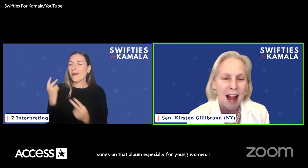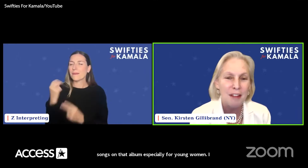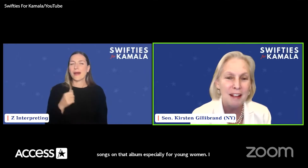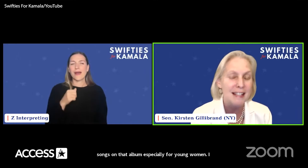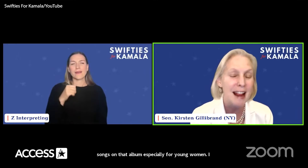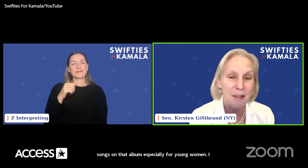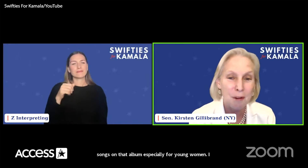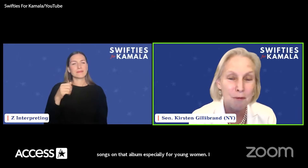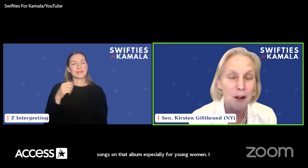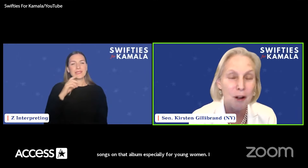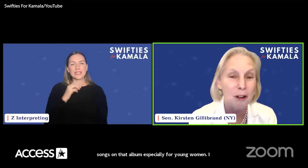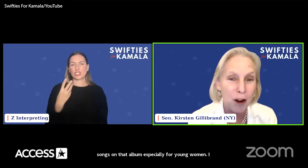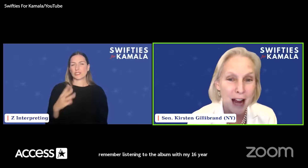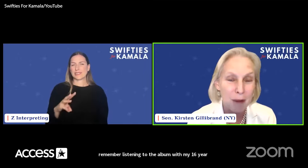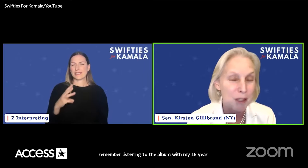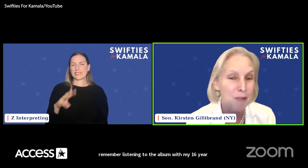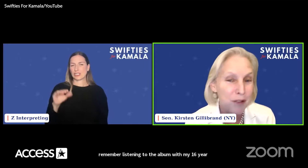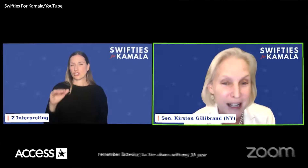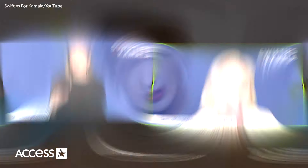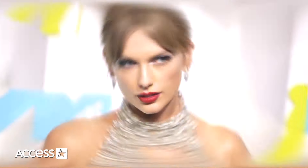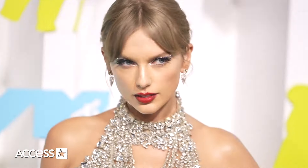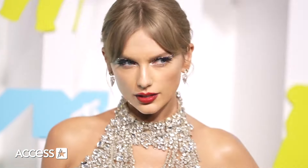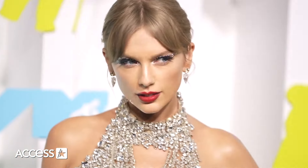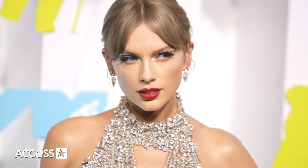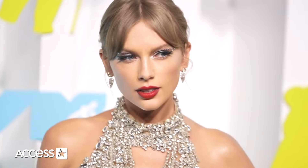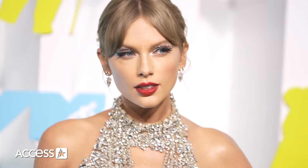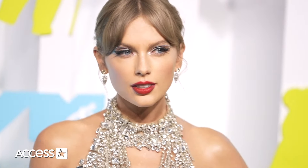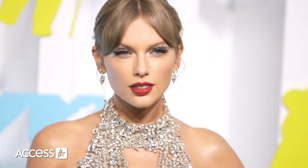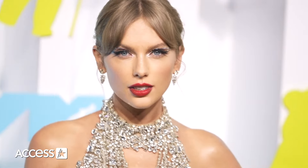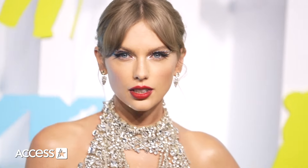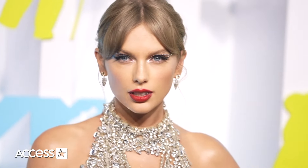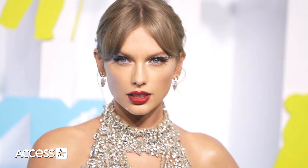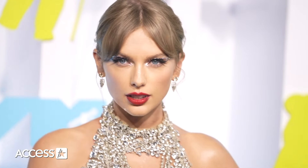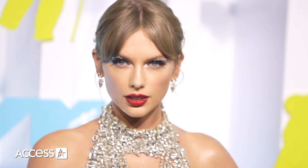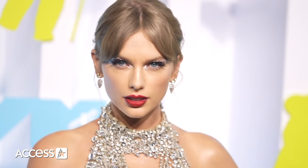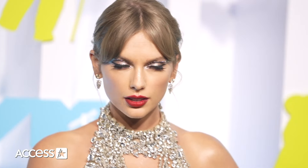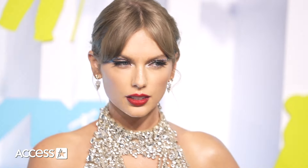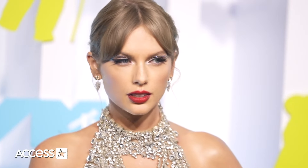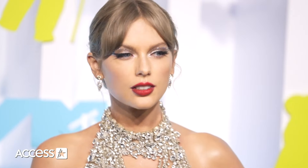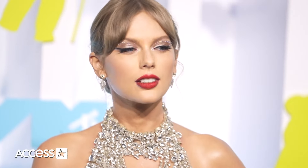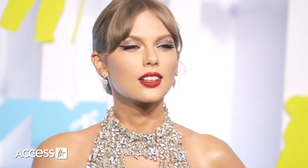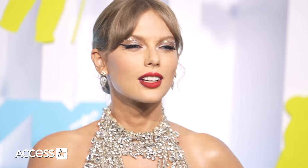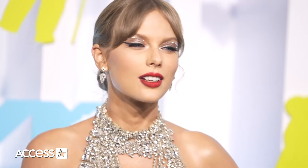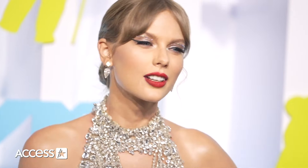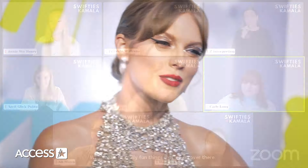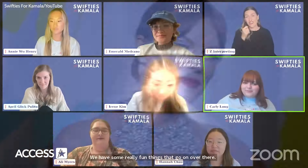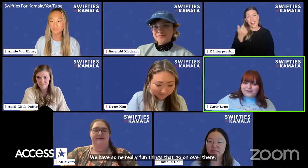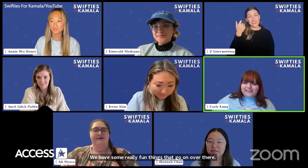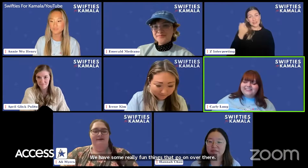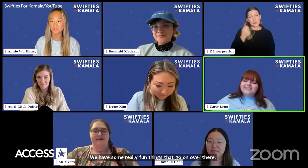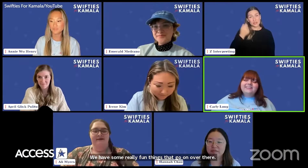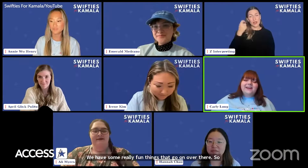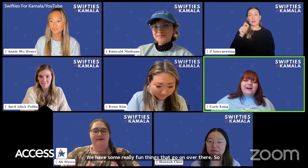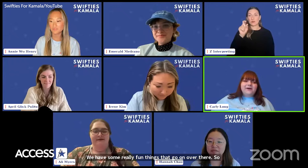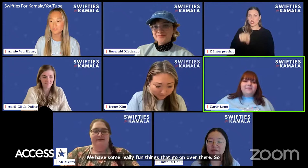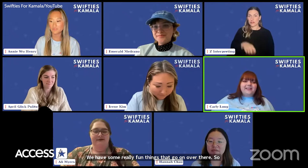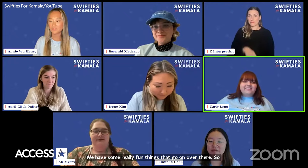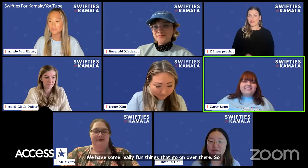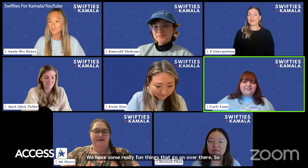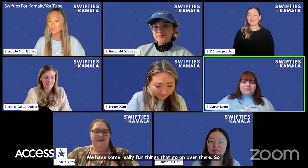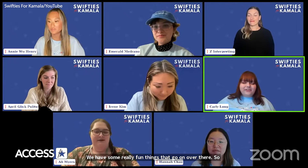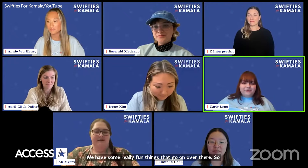raised over $120,000 in donations. Taylor has no affiliation with the group and was not involved in the virtual rally, which had over 34